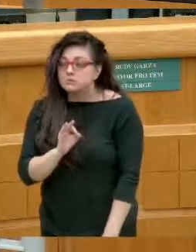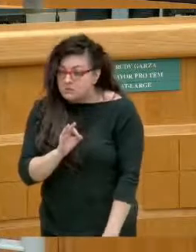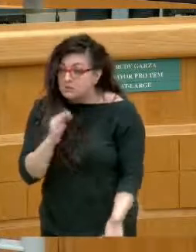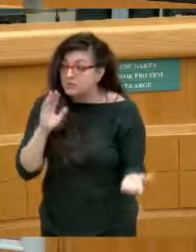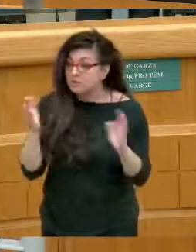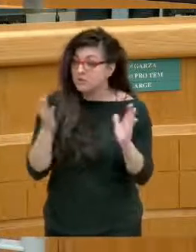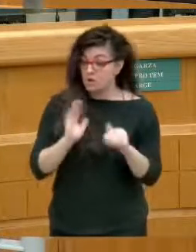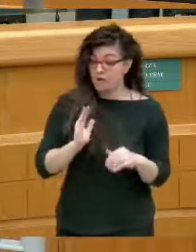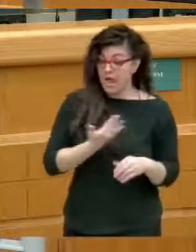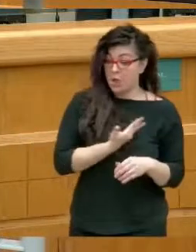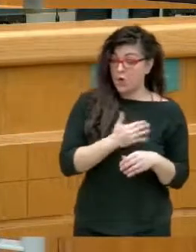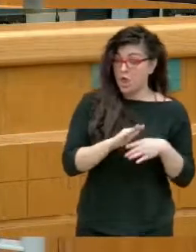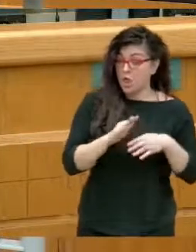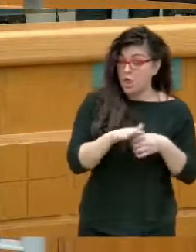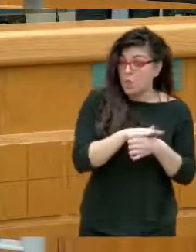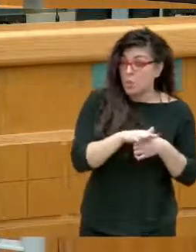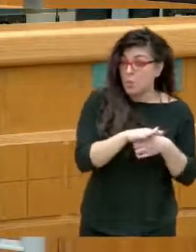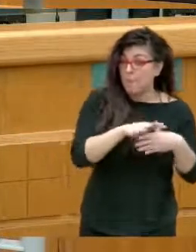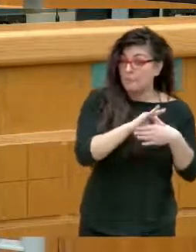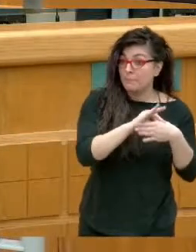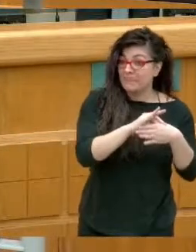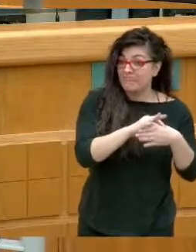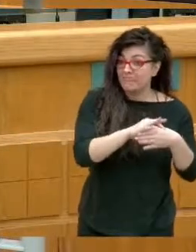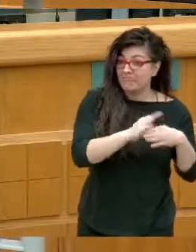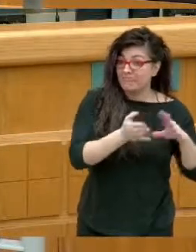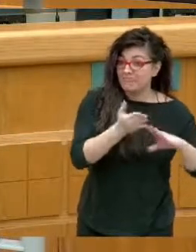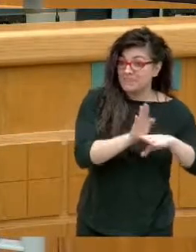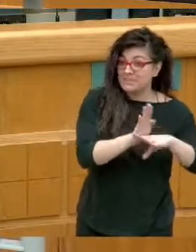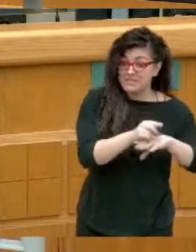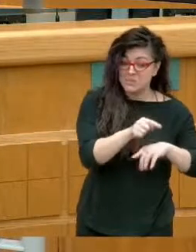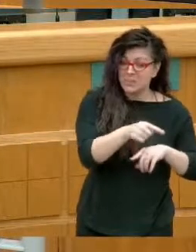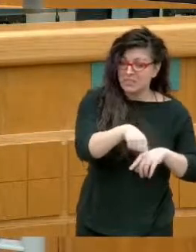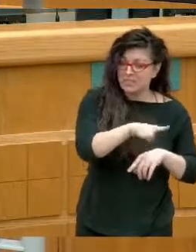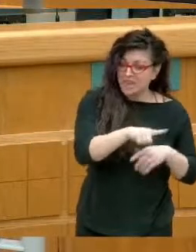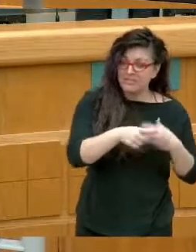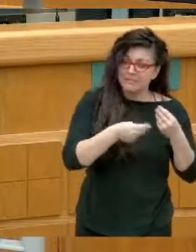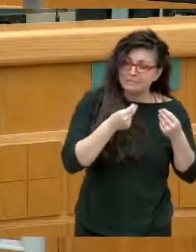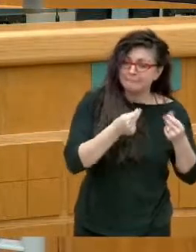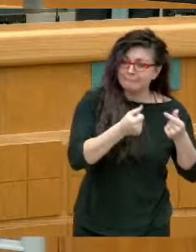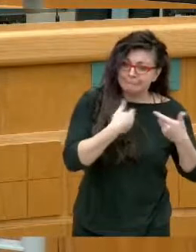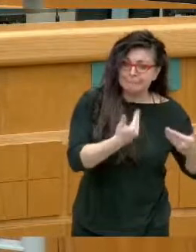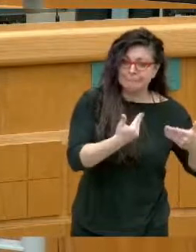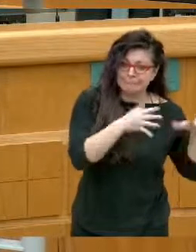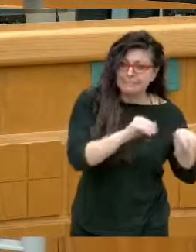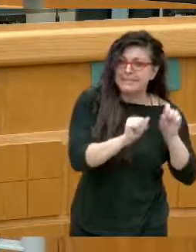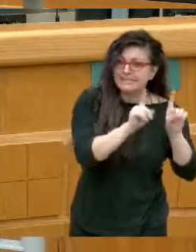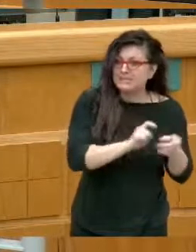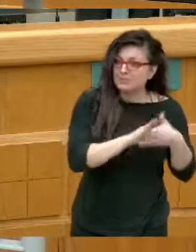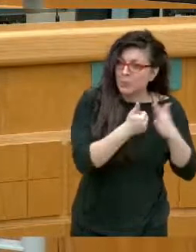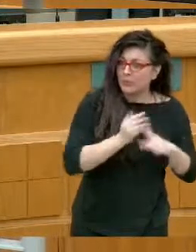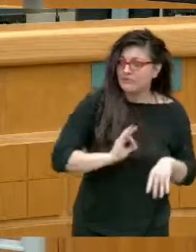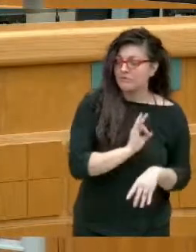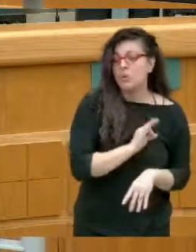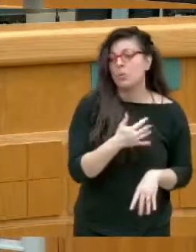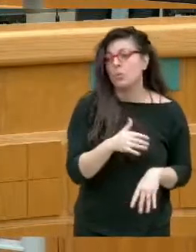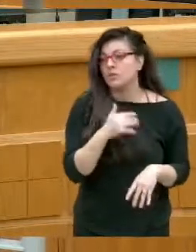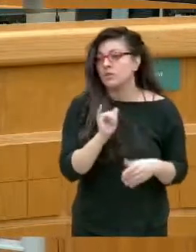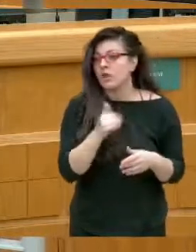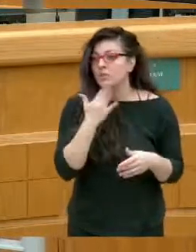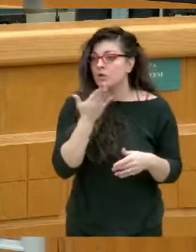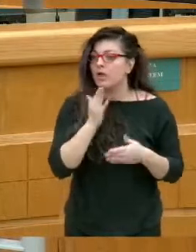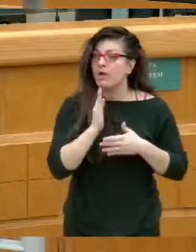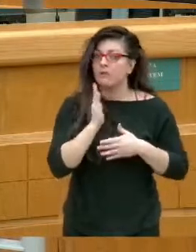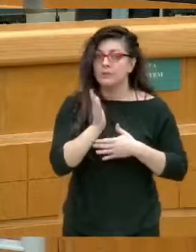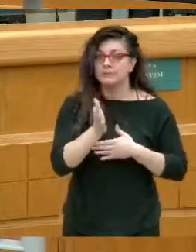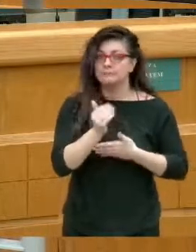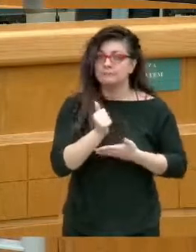Coastal Bend, I think it shows that we've responded more rapidly, and this kind of rapid response is what's going to be necessary to contain these outbreaks.